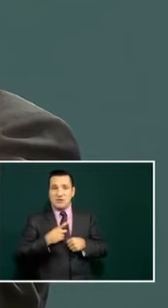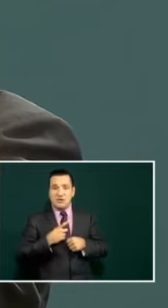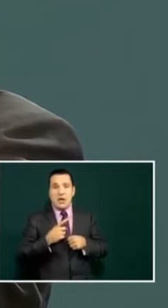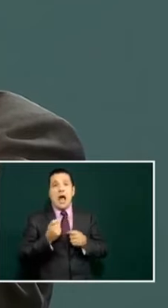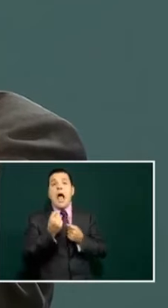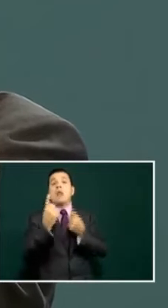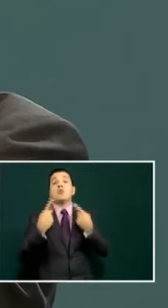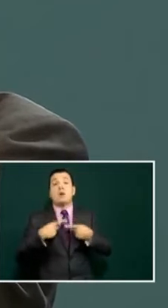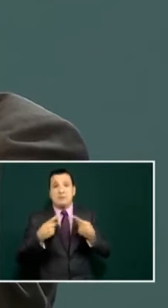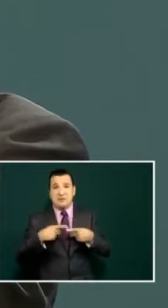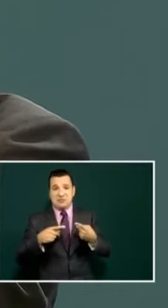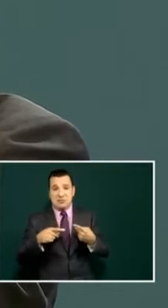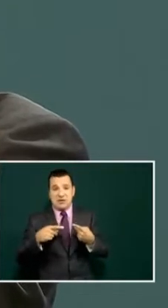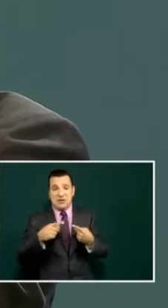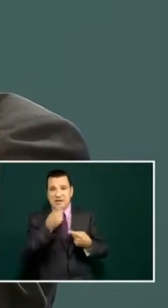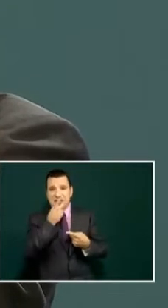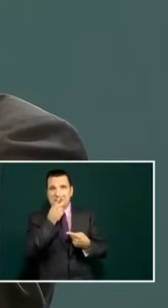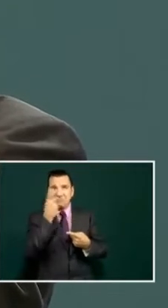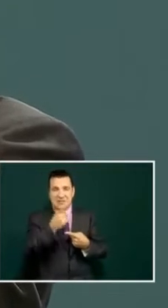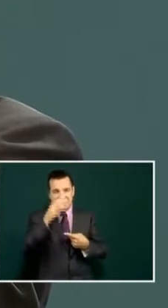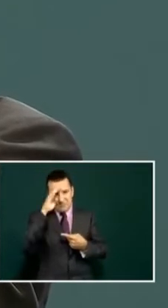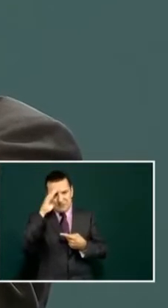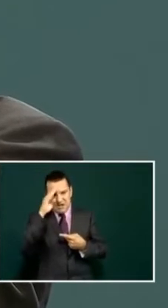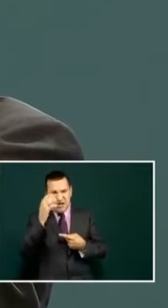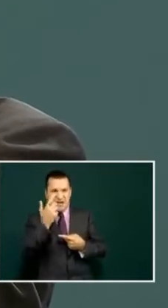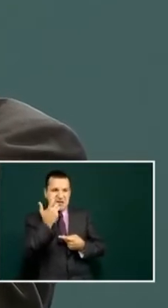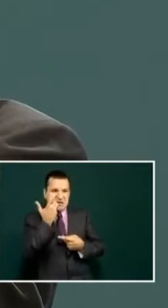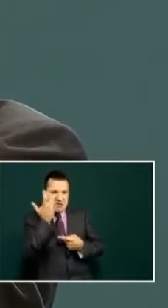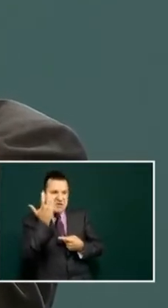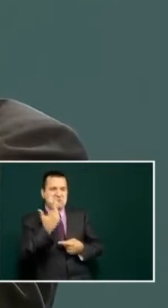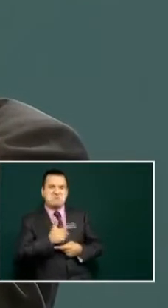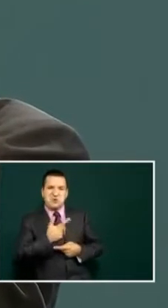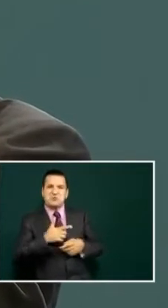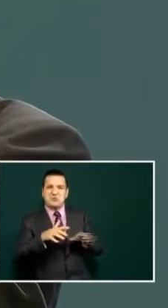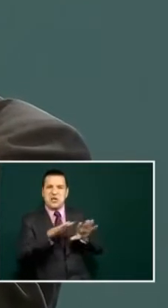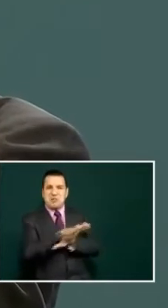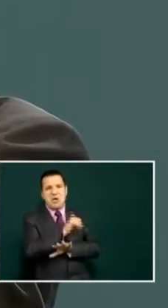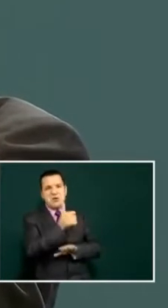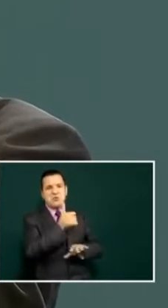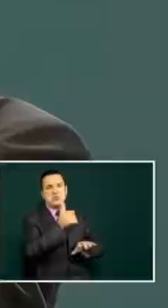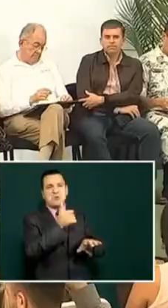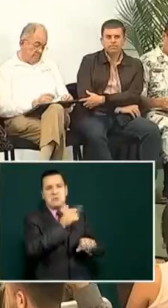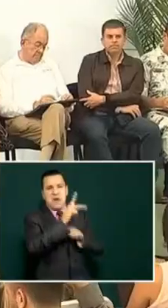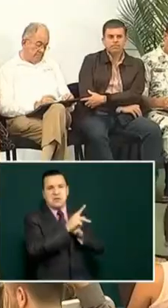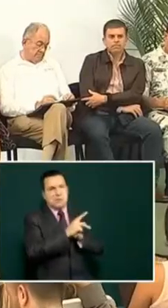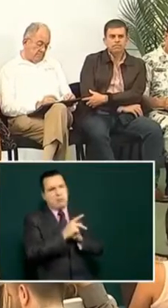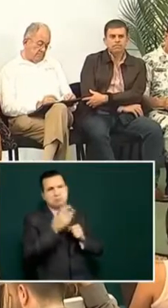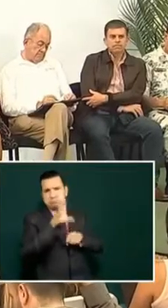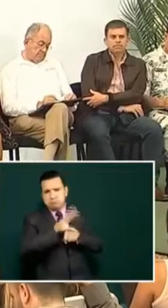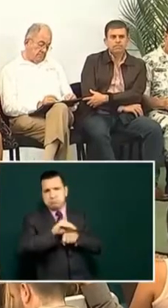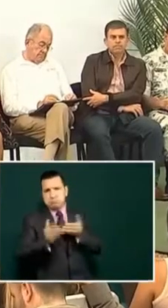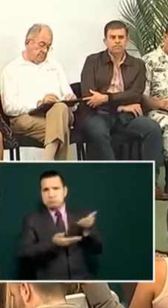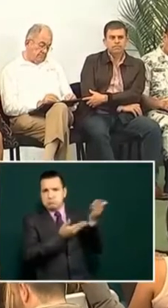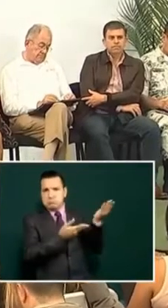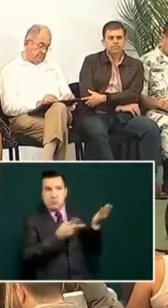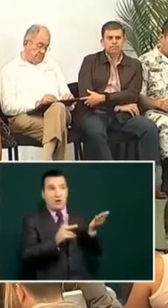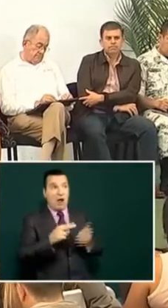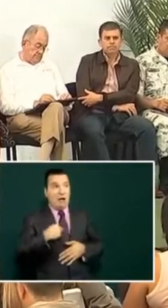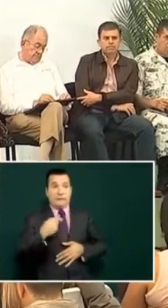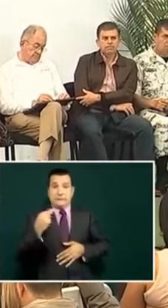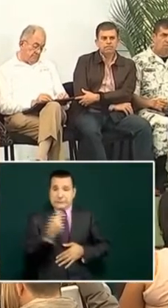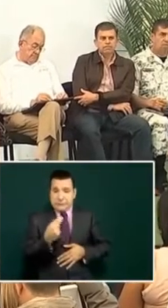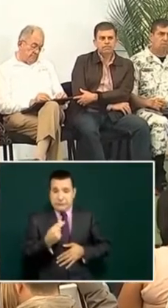country they do it because they want to not the out of necessity like so many did so many of